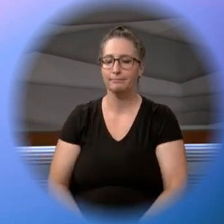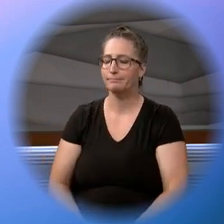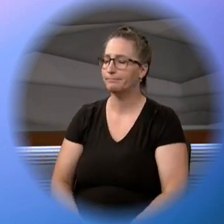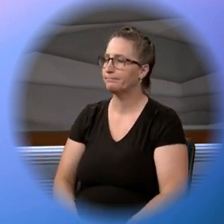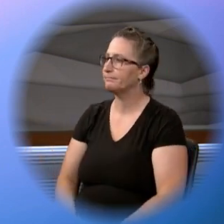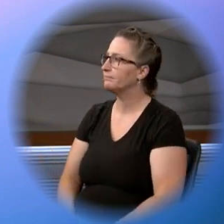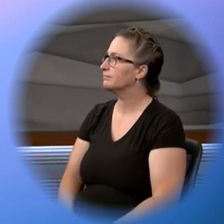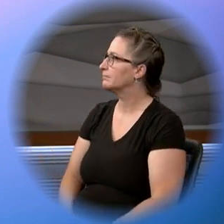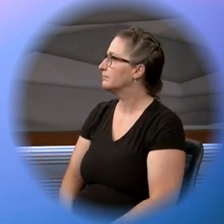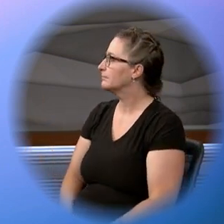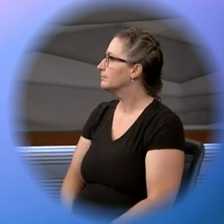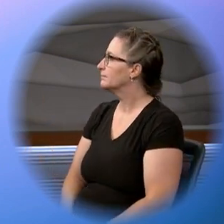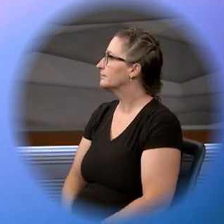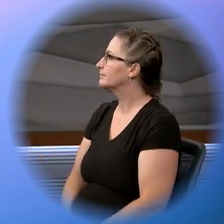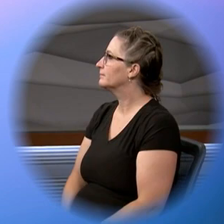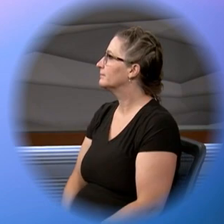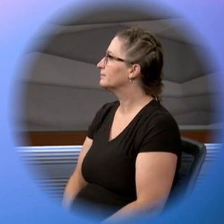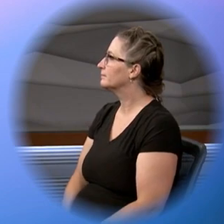peace.